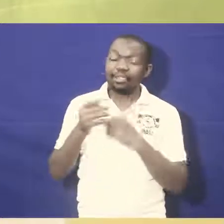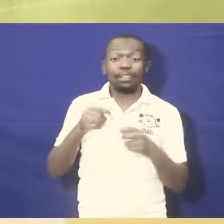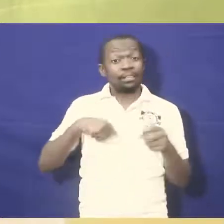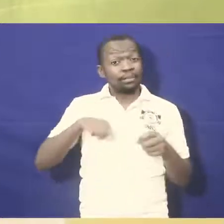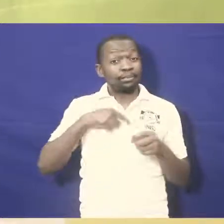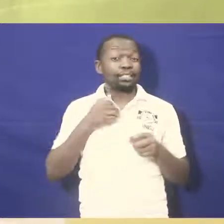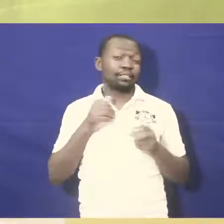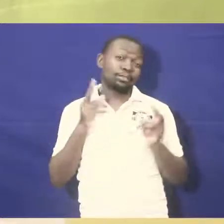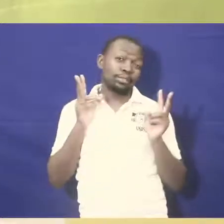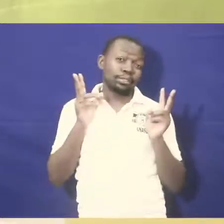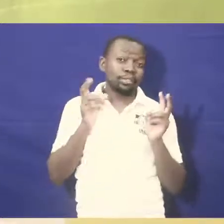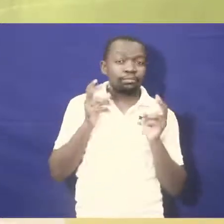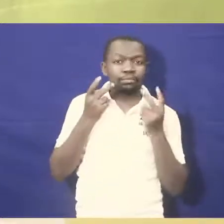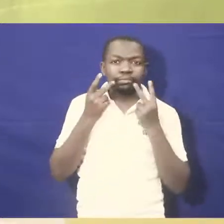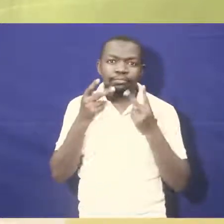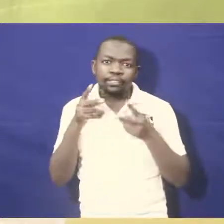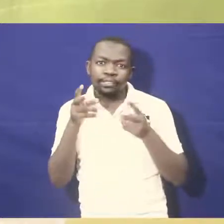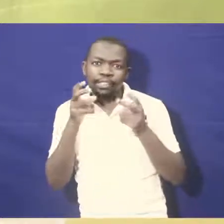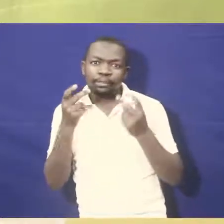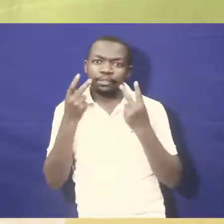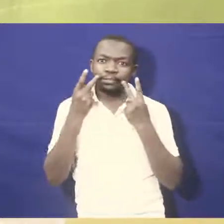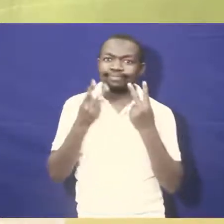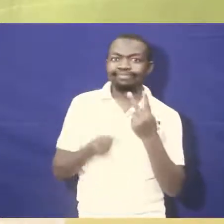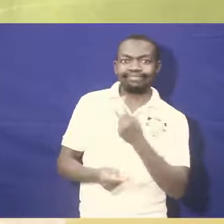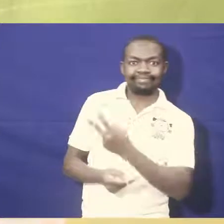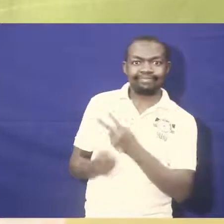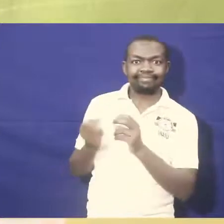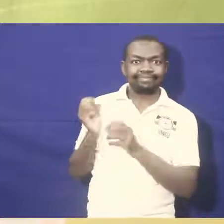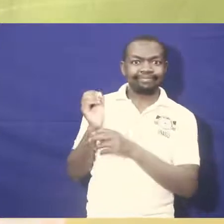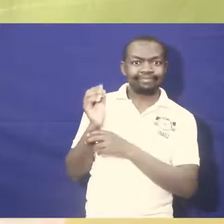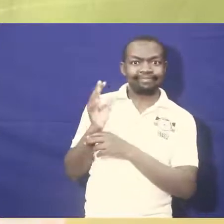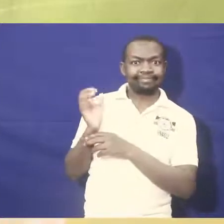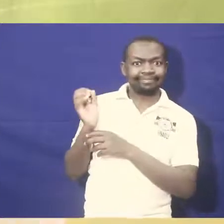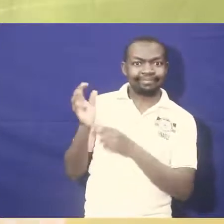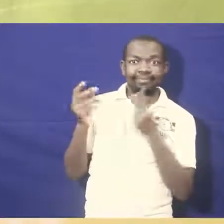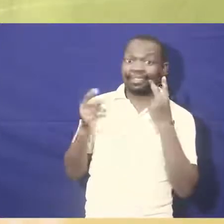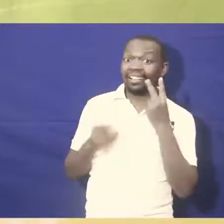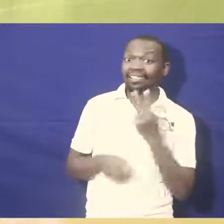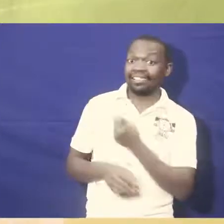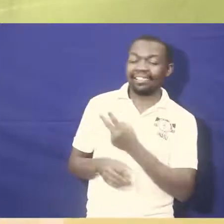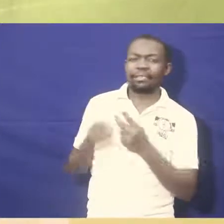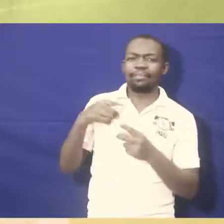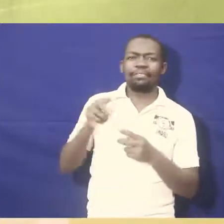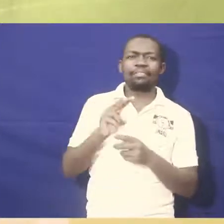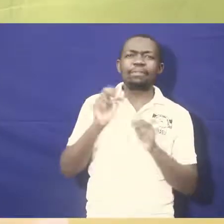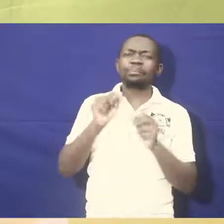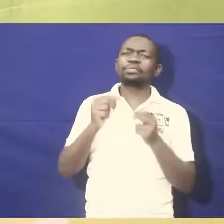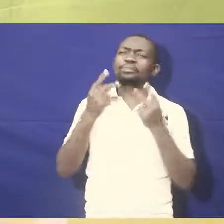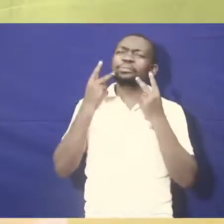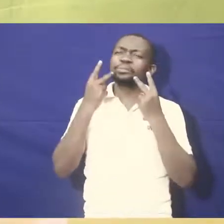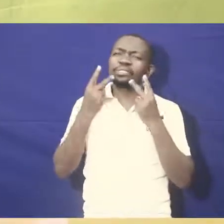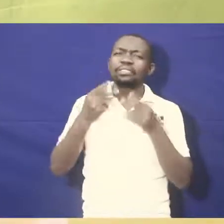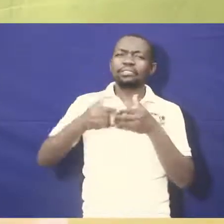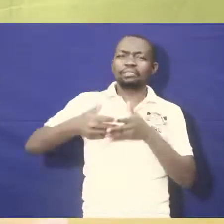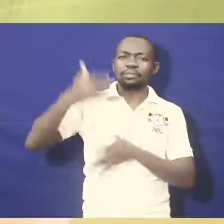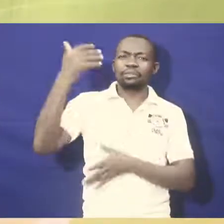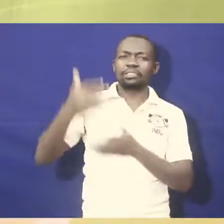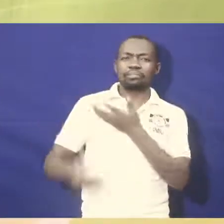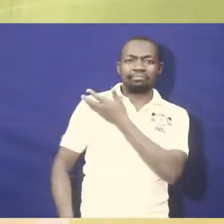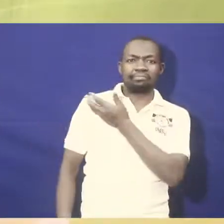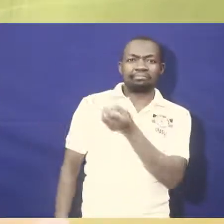to discover the primary sources of sound. We can even see what is happening on the screen.